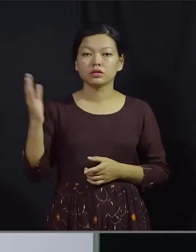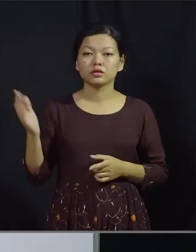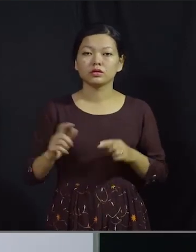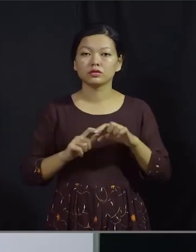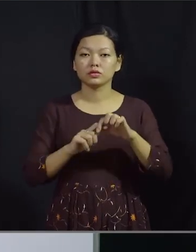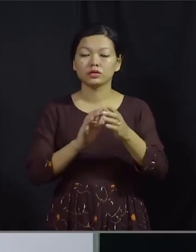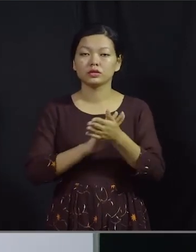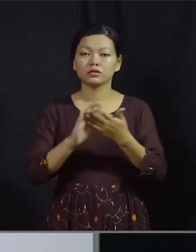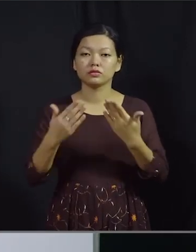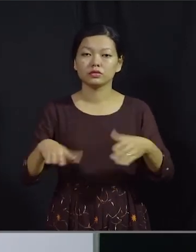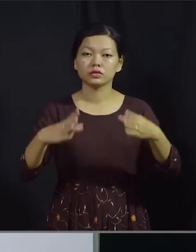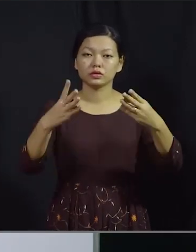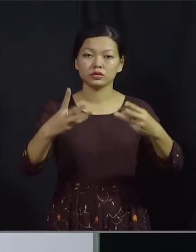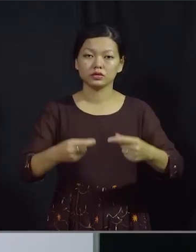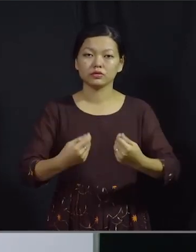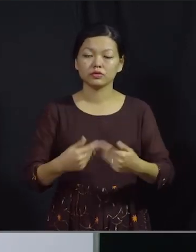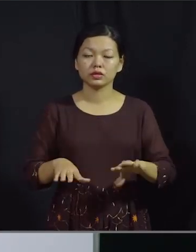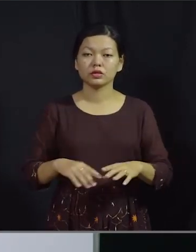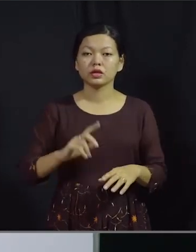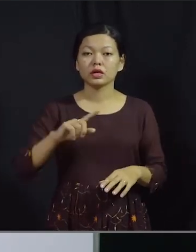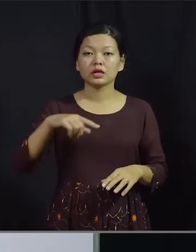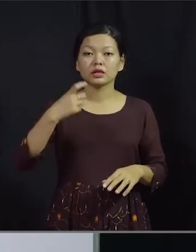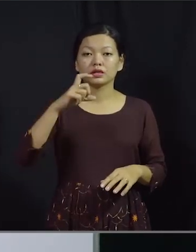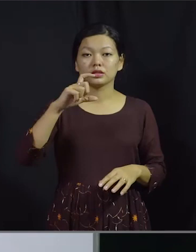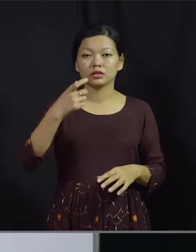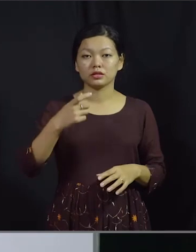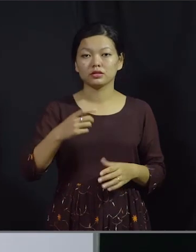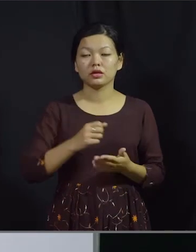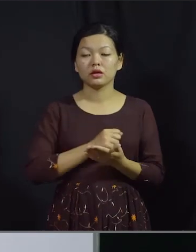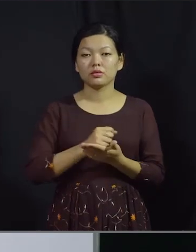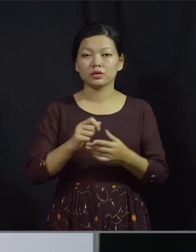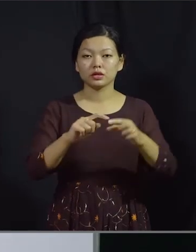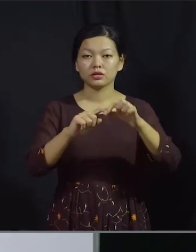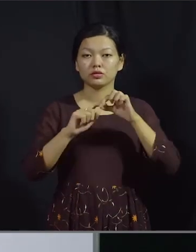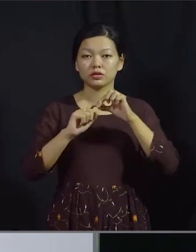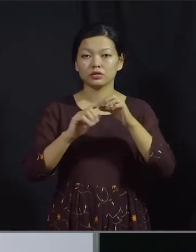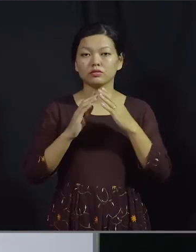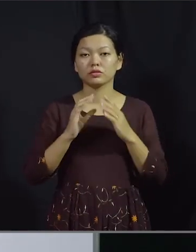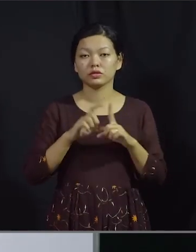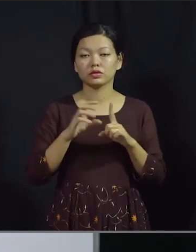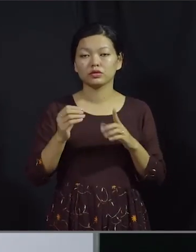of this session, and in the next session we will do some of the practical problems. Thank you.